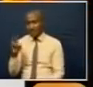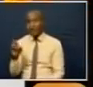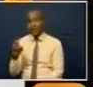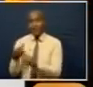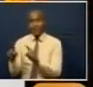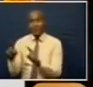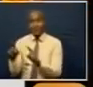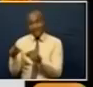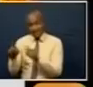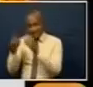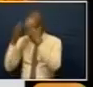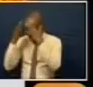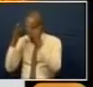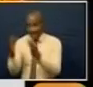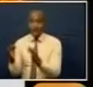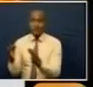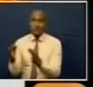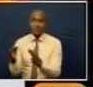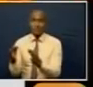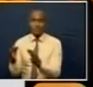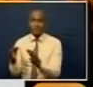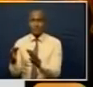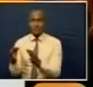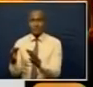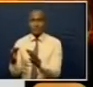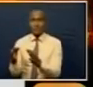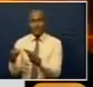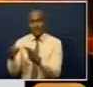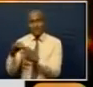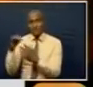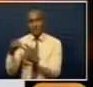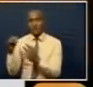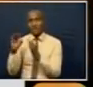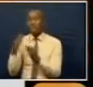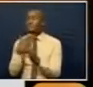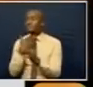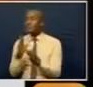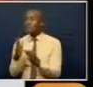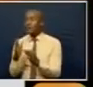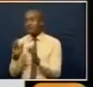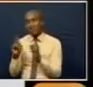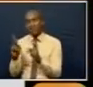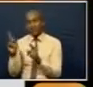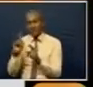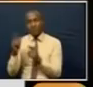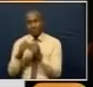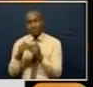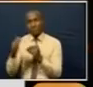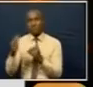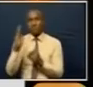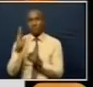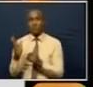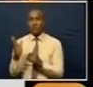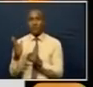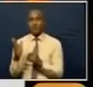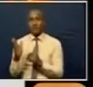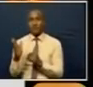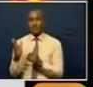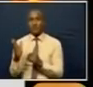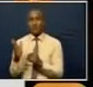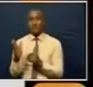to Polycarp's discretion. It is choice. If he doesn't want to serve, Nairobi will work. We are